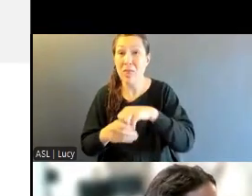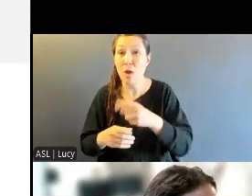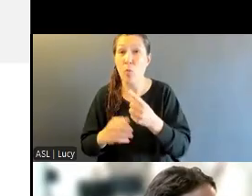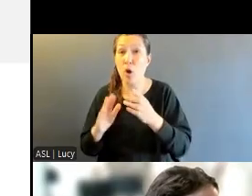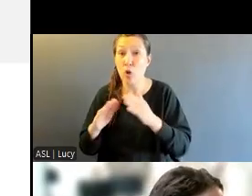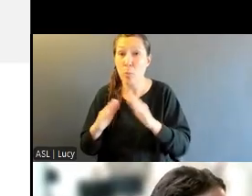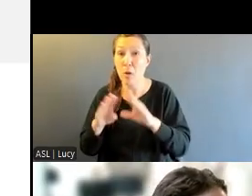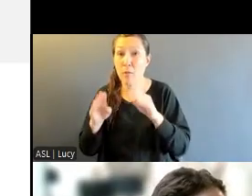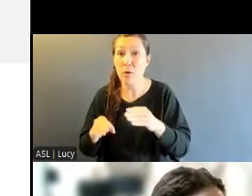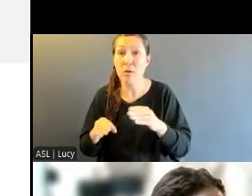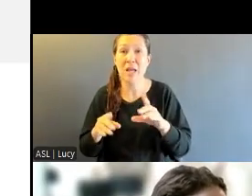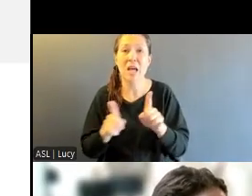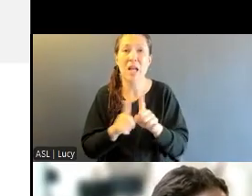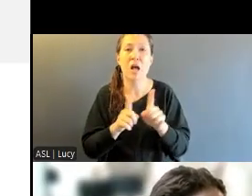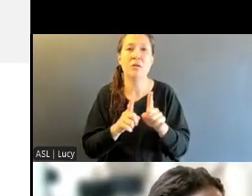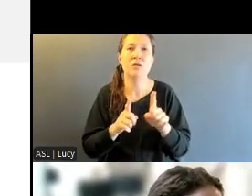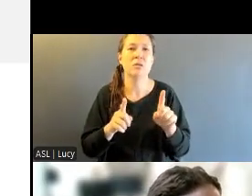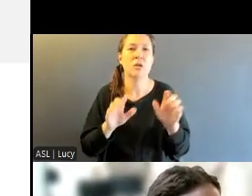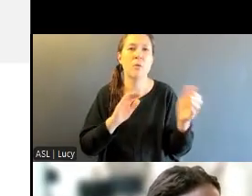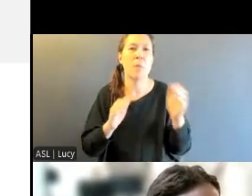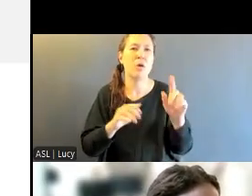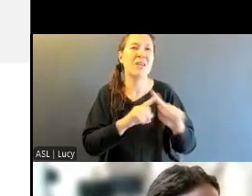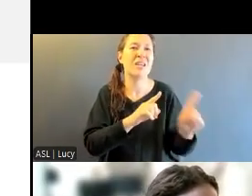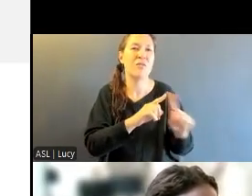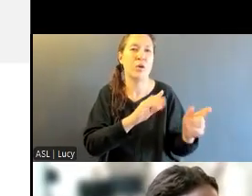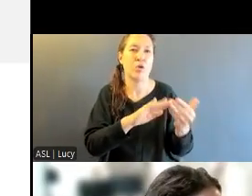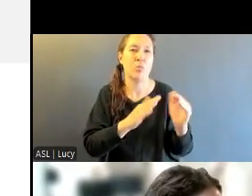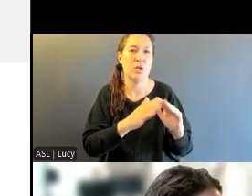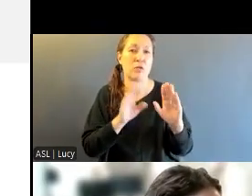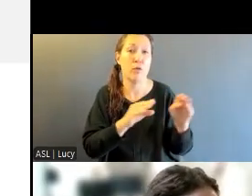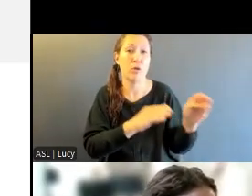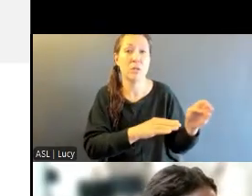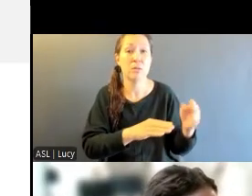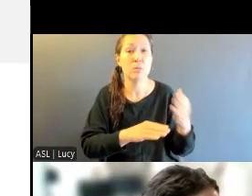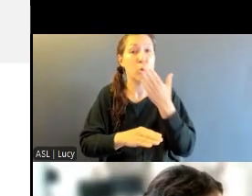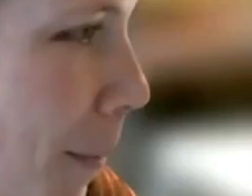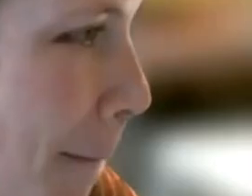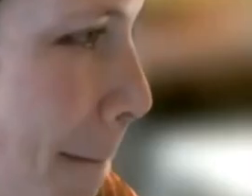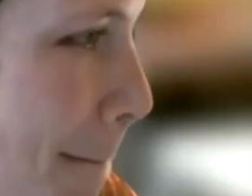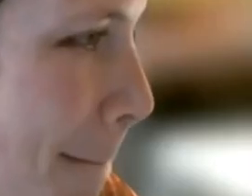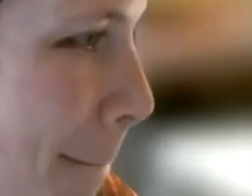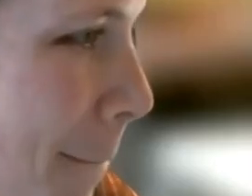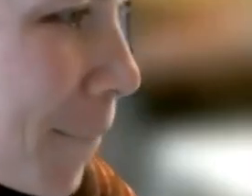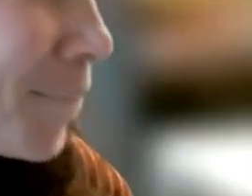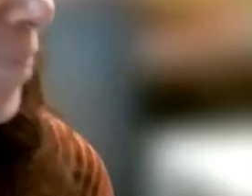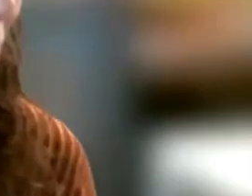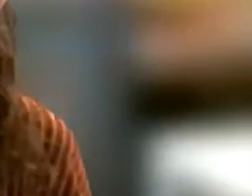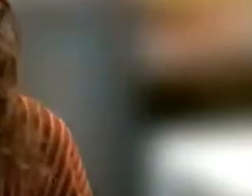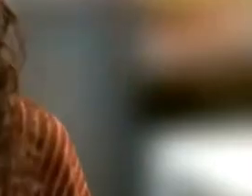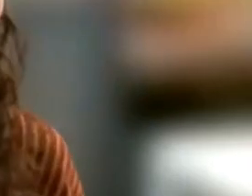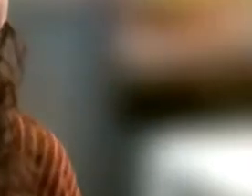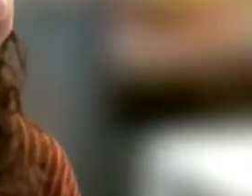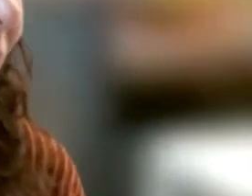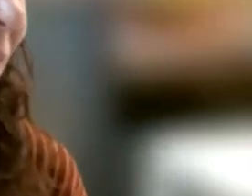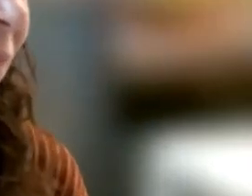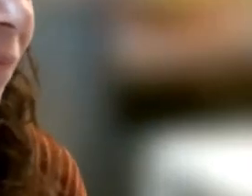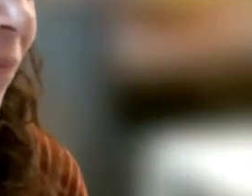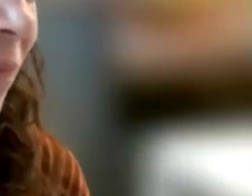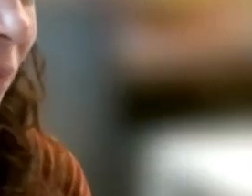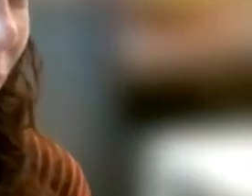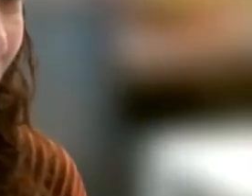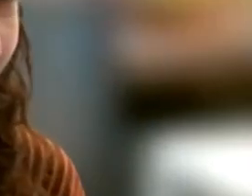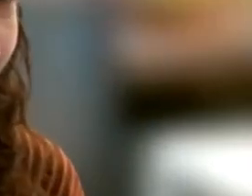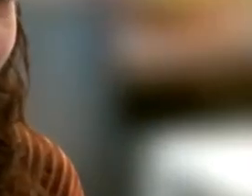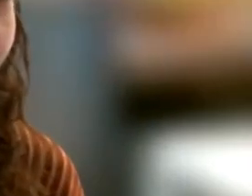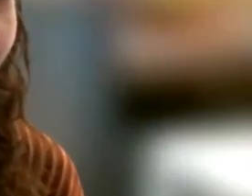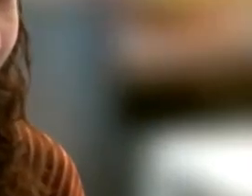all so much for the opportunity to share this work. Great. Thank you so much, Emma, Marley, and